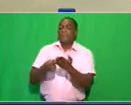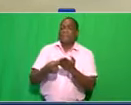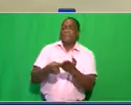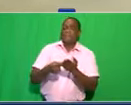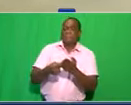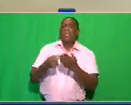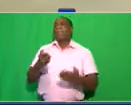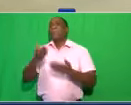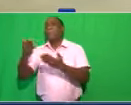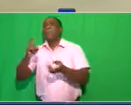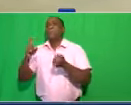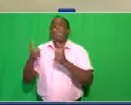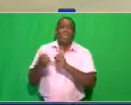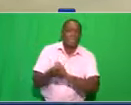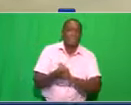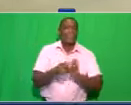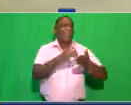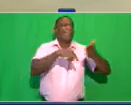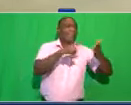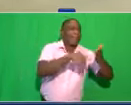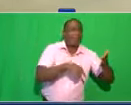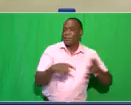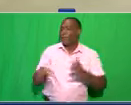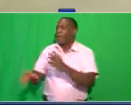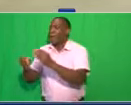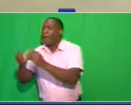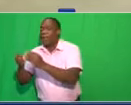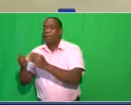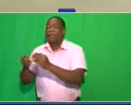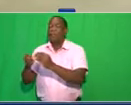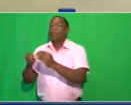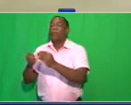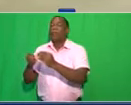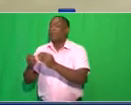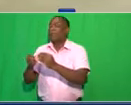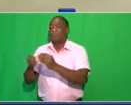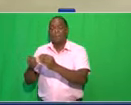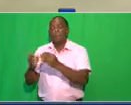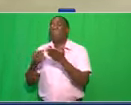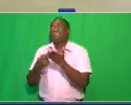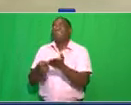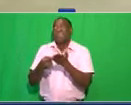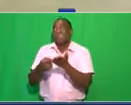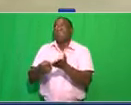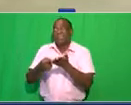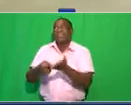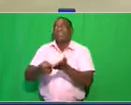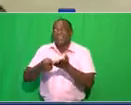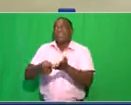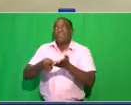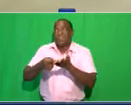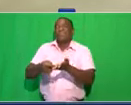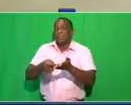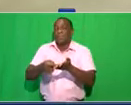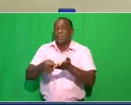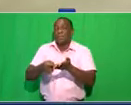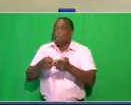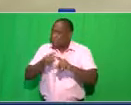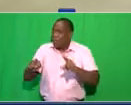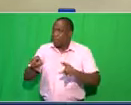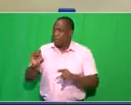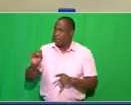changes or elimination, I pause, of SEA have been discussed. However, SEA remains